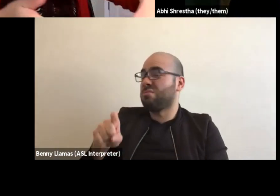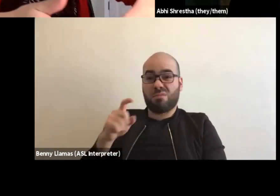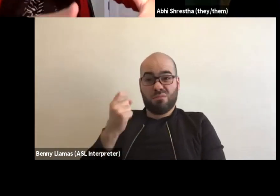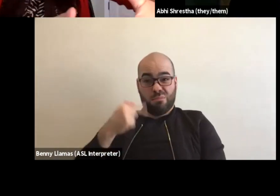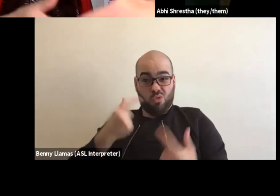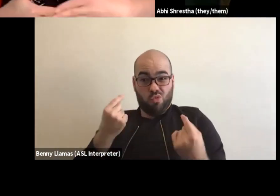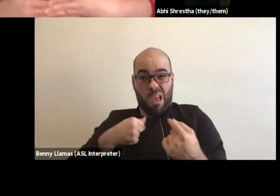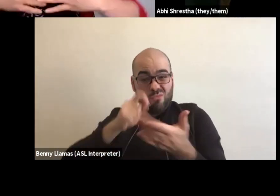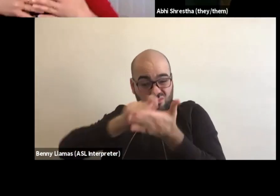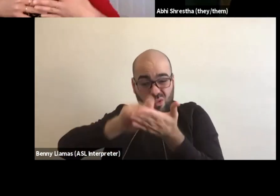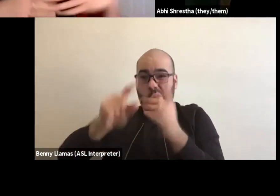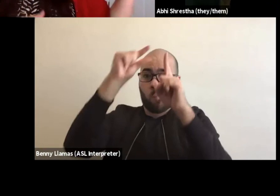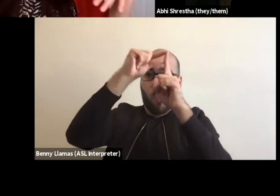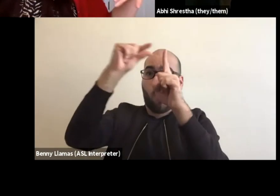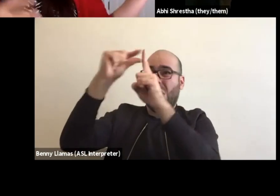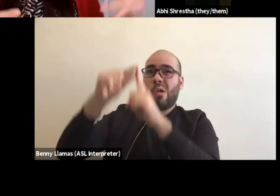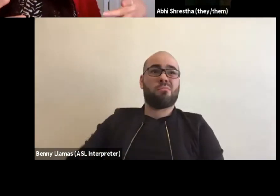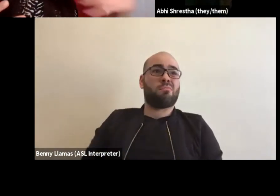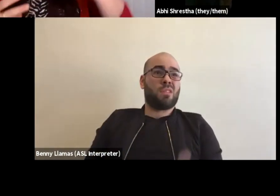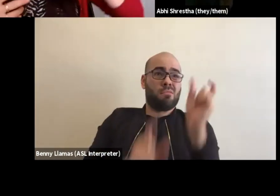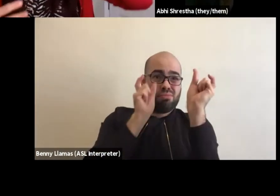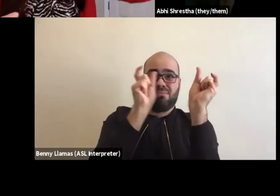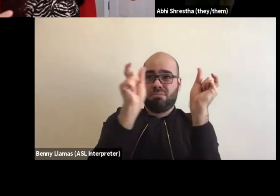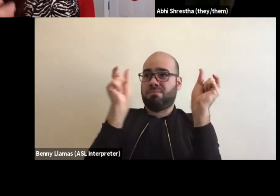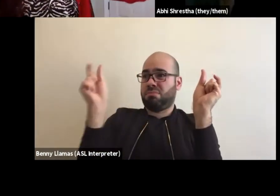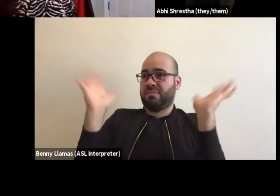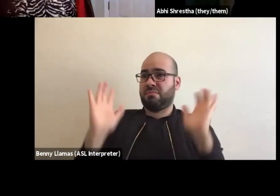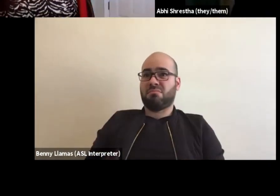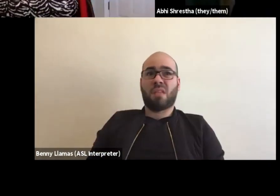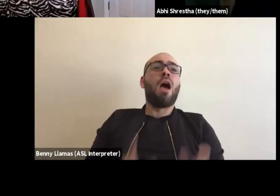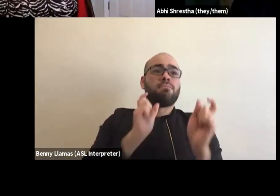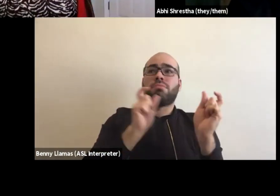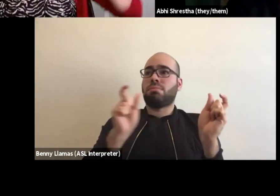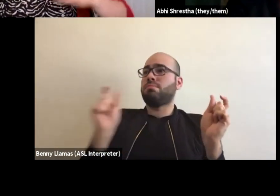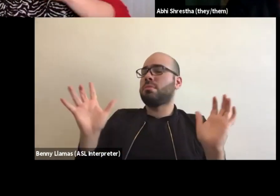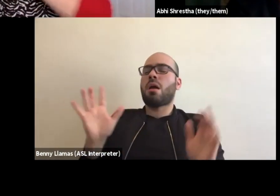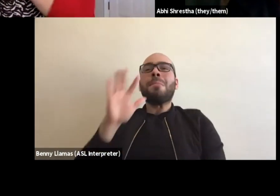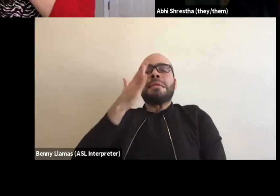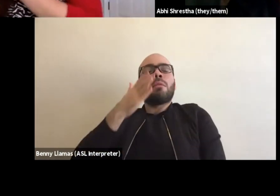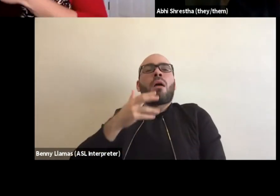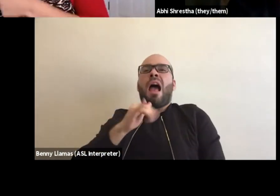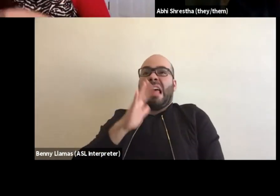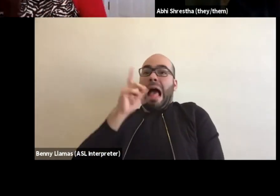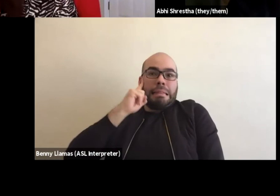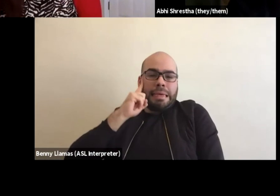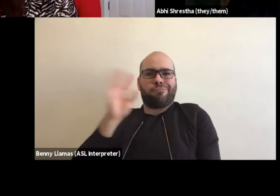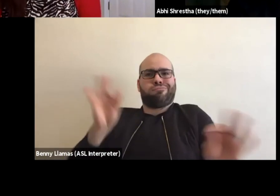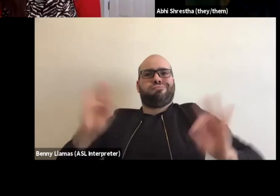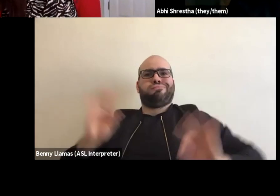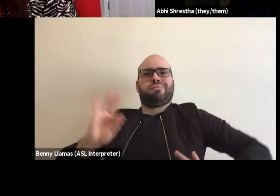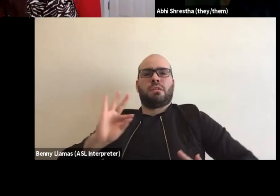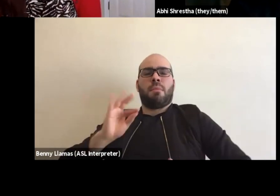looking through all the words, I'm like, wait a minute, there is something there. I keep seeing the word